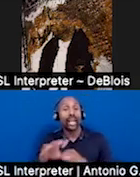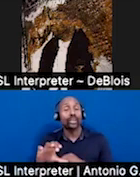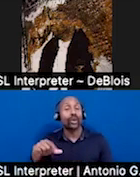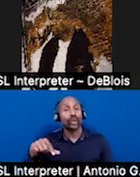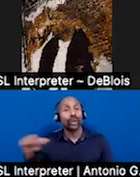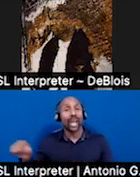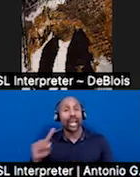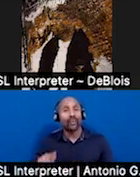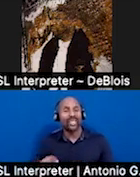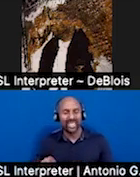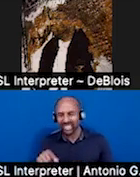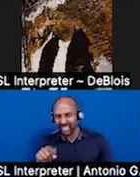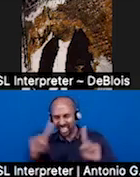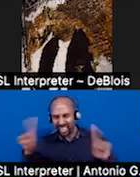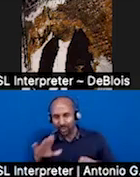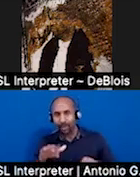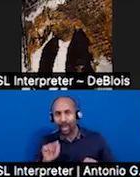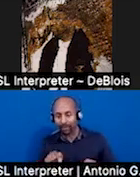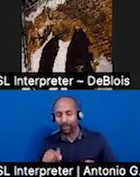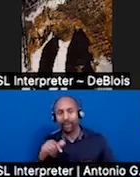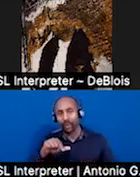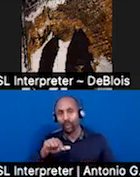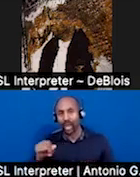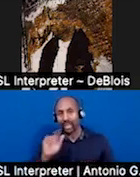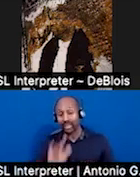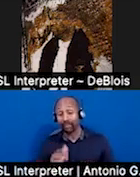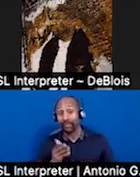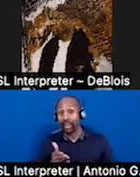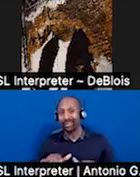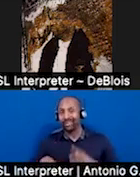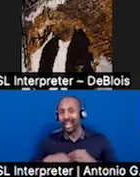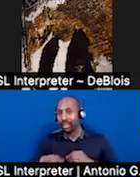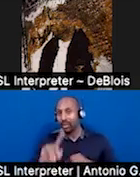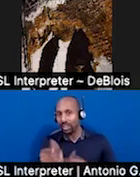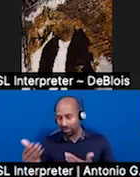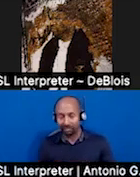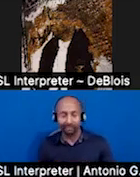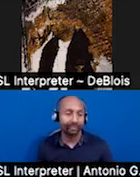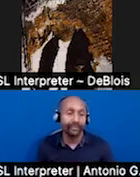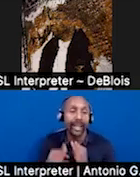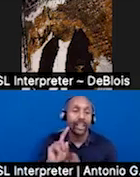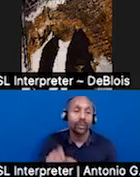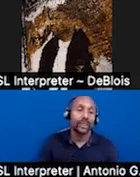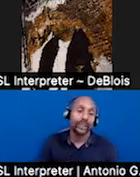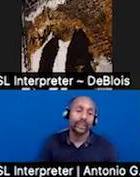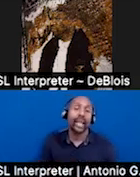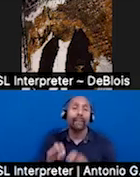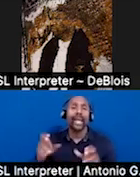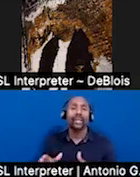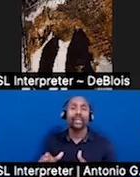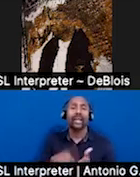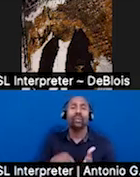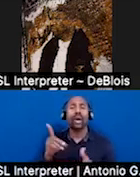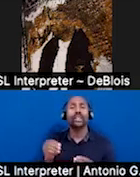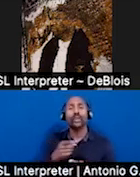well. But my last prepared question for our panelists is, what do you want leaders to know about advancing